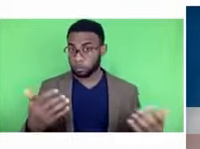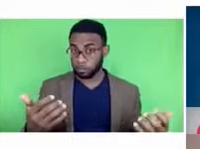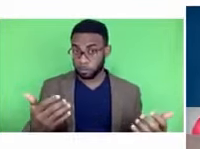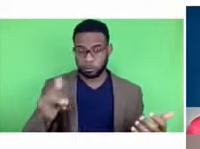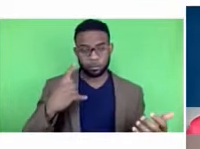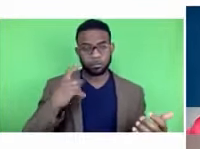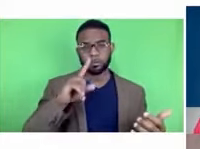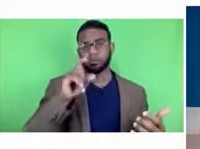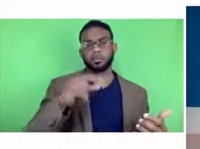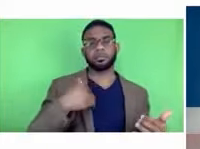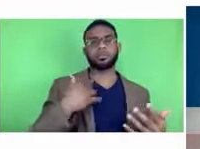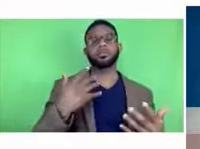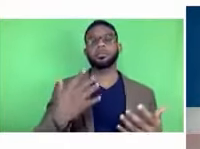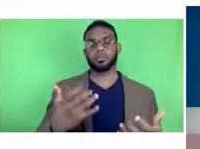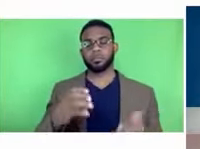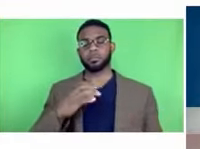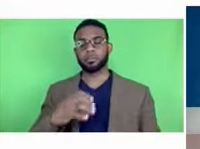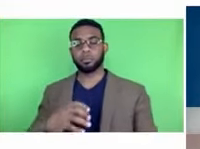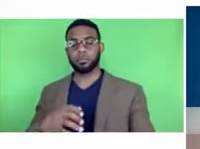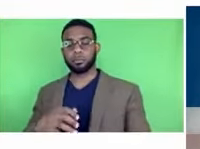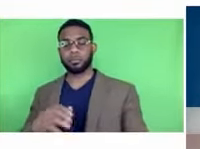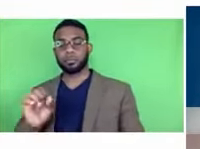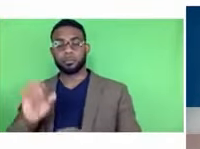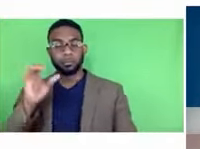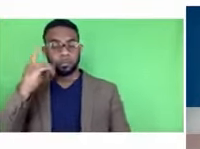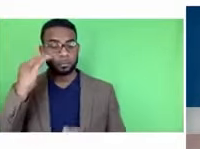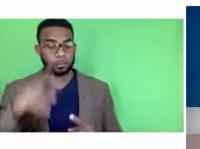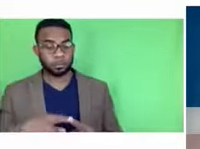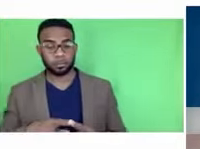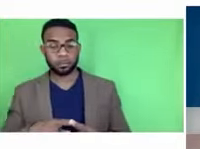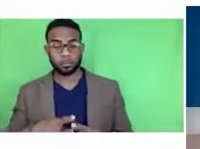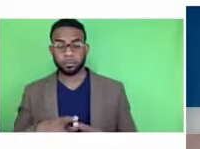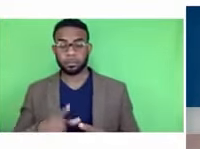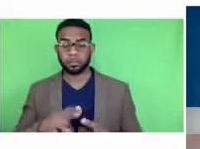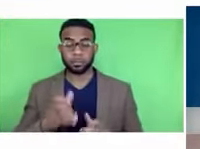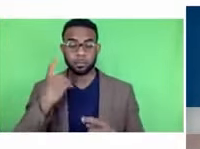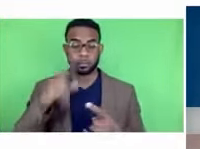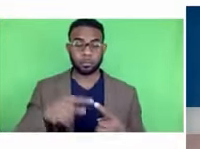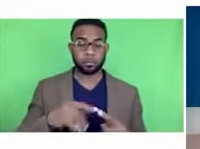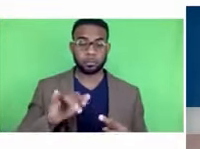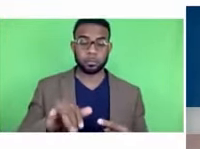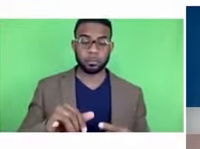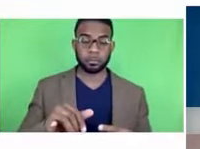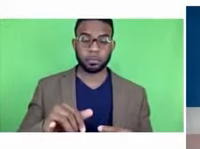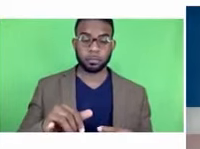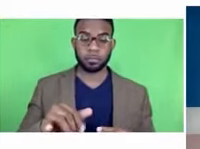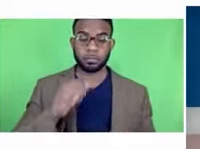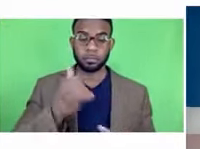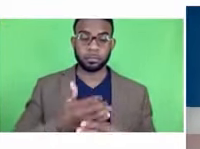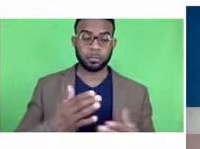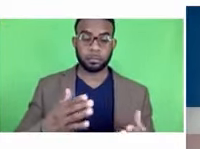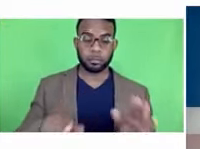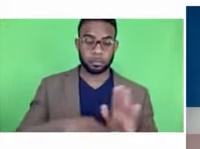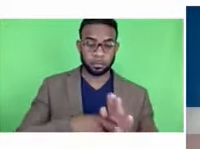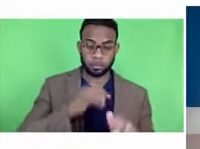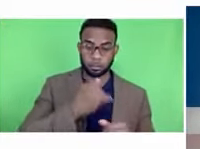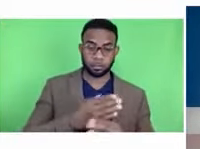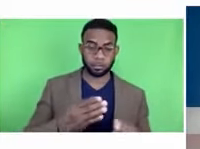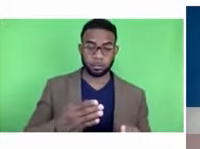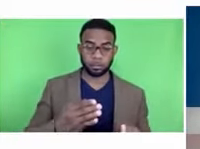question that I want the client or the job seeker to think about. But I also want them to think about that, you know, not everything is negative and not every single